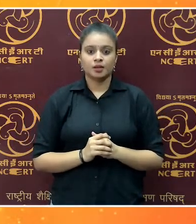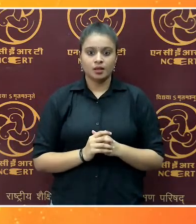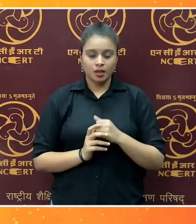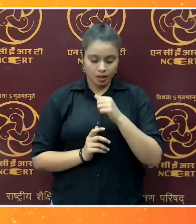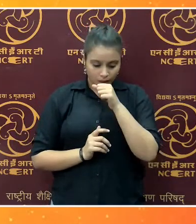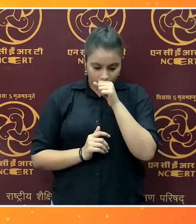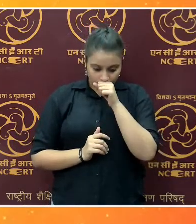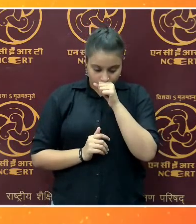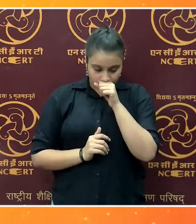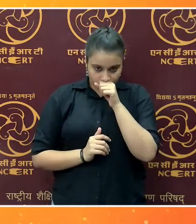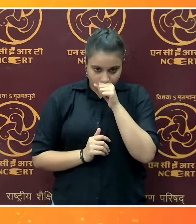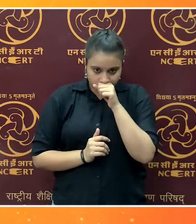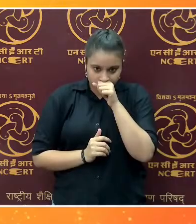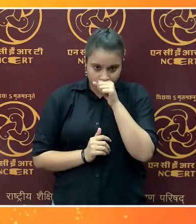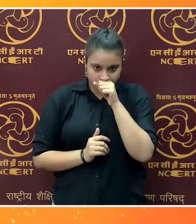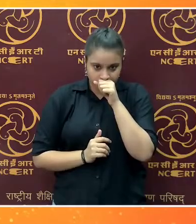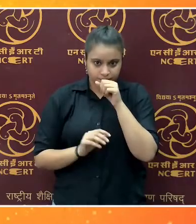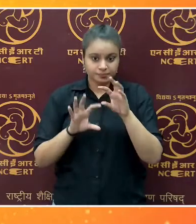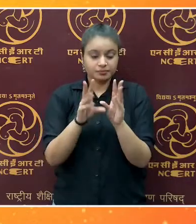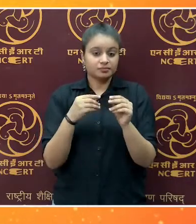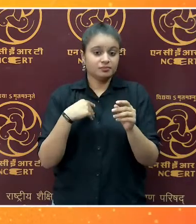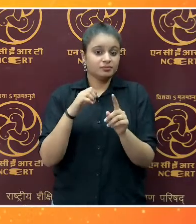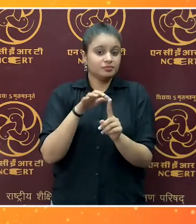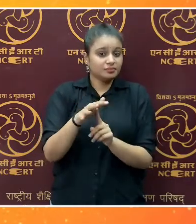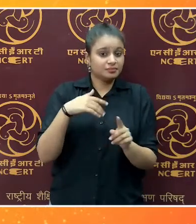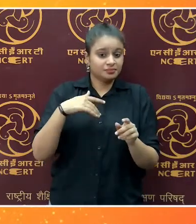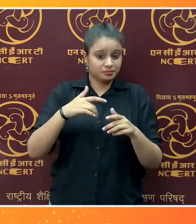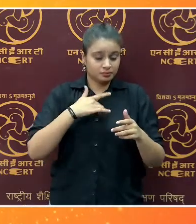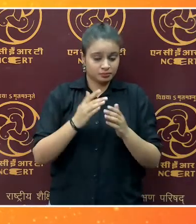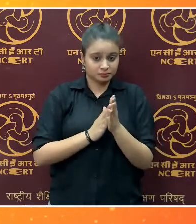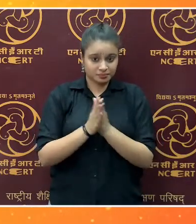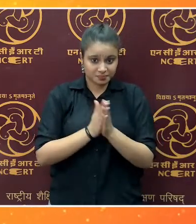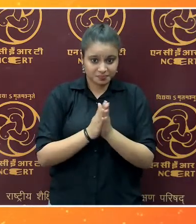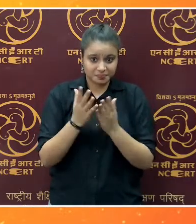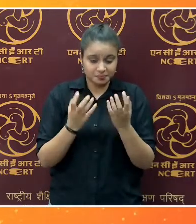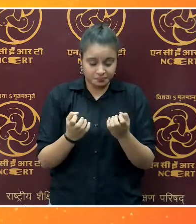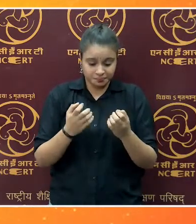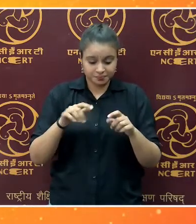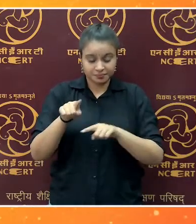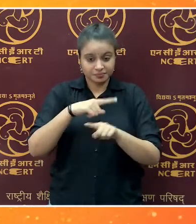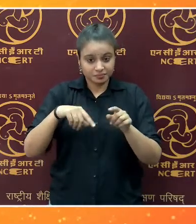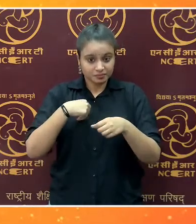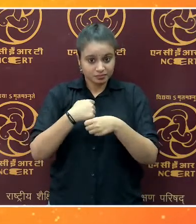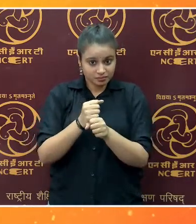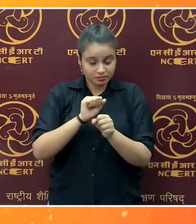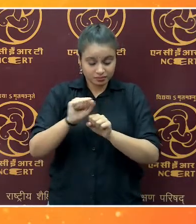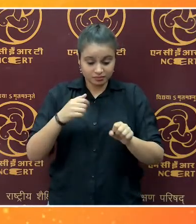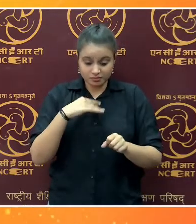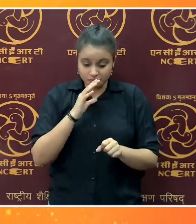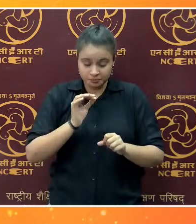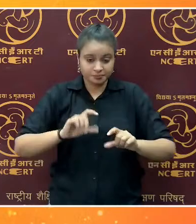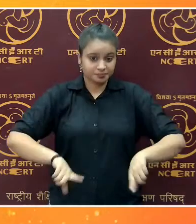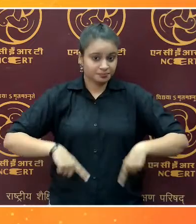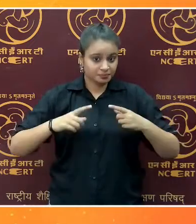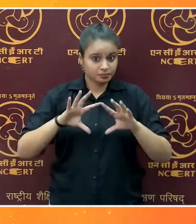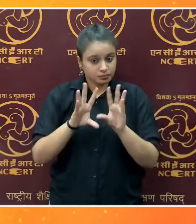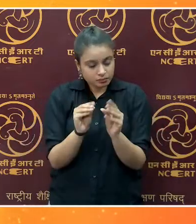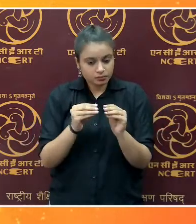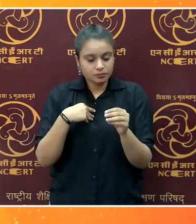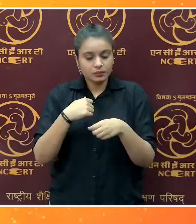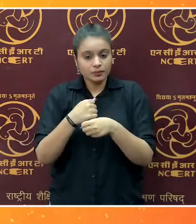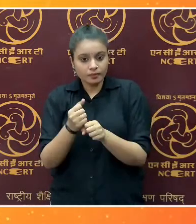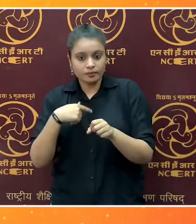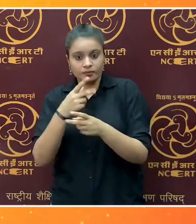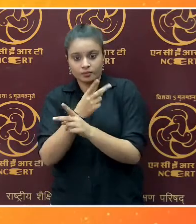So he had an intense hands-on curiosity about all animals, making him a real-life model for this